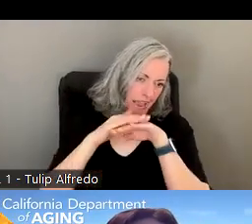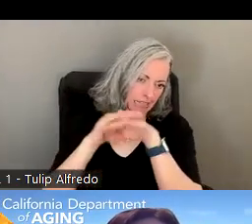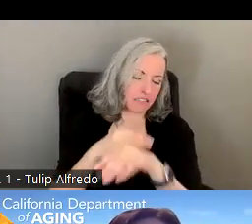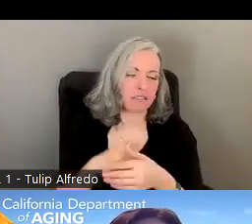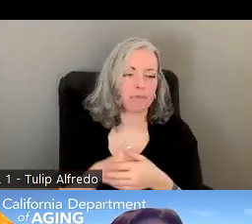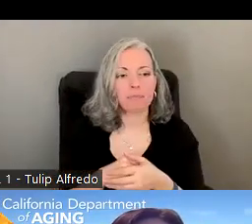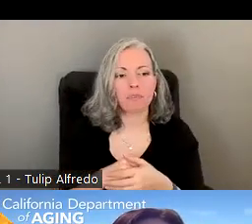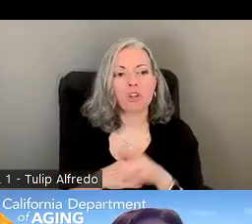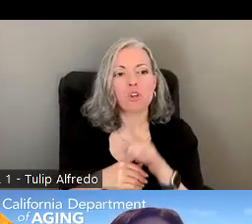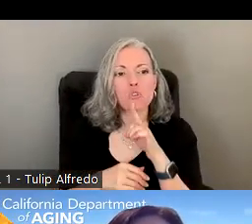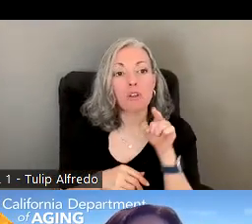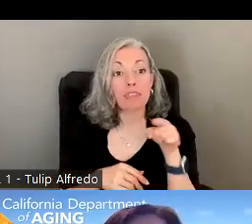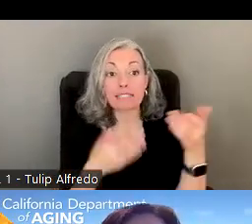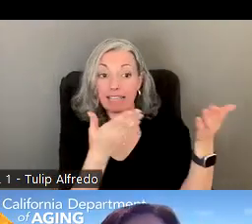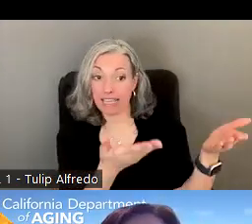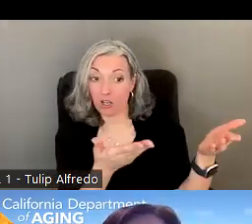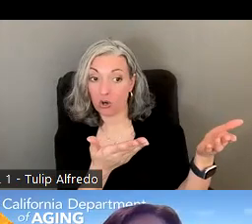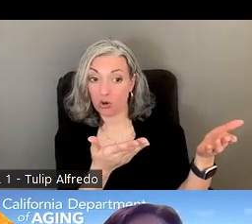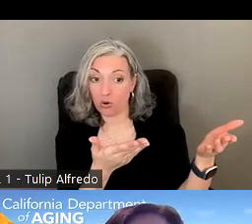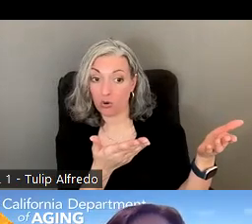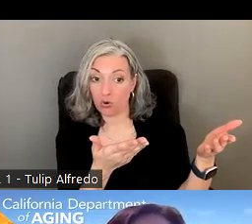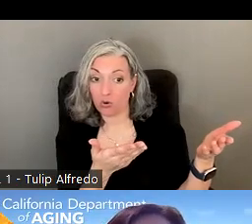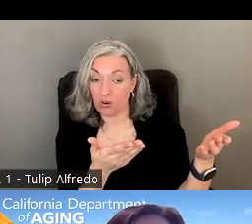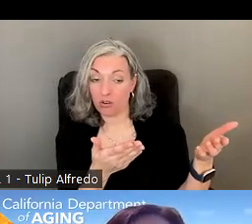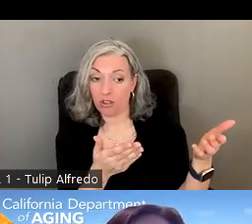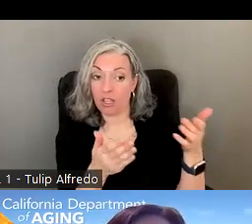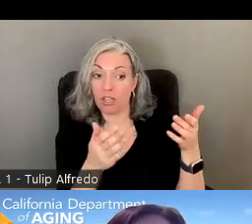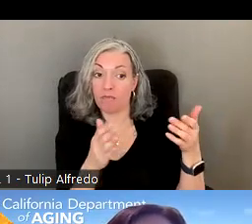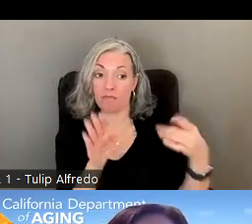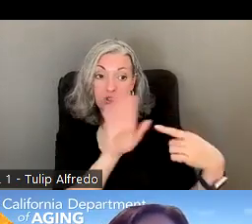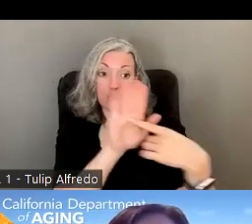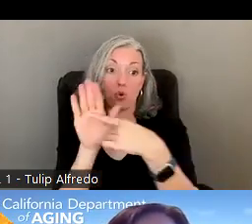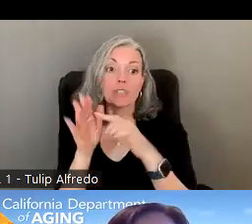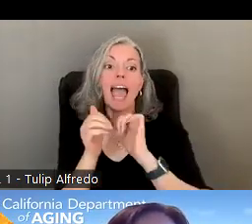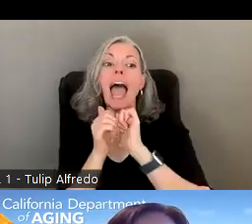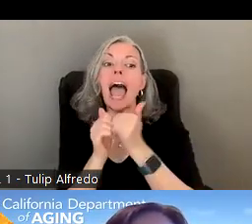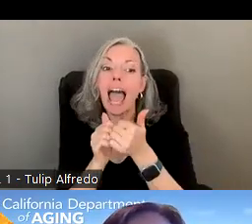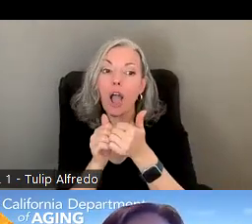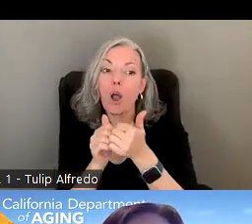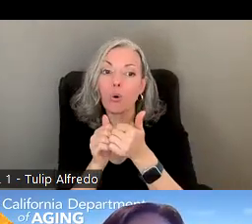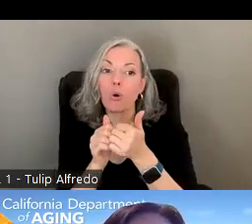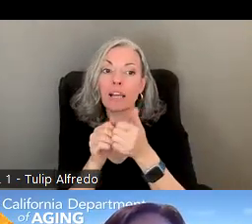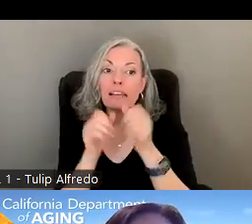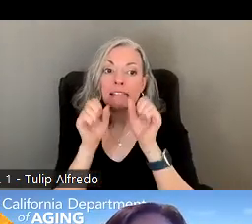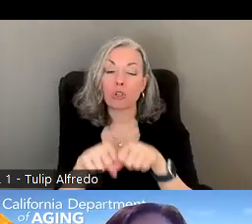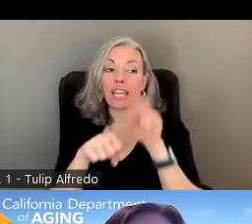So this illustration here just really speaks to how